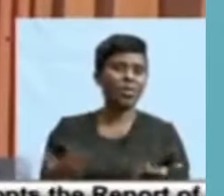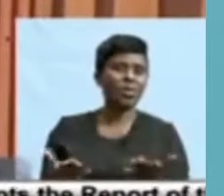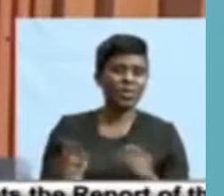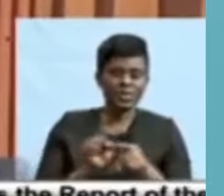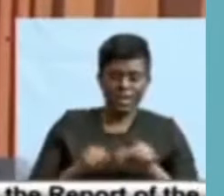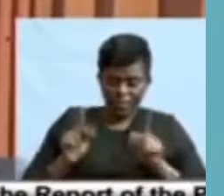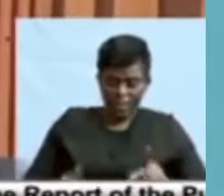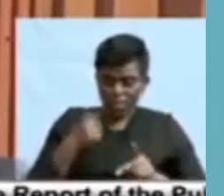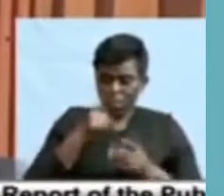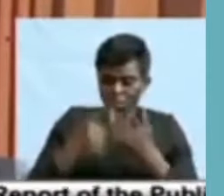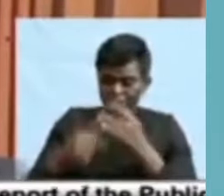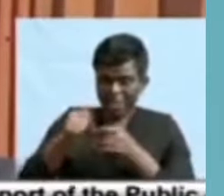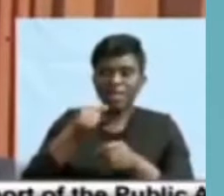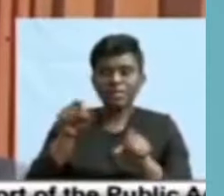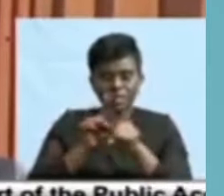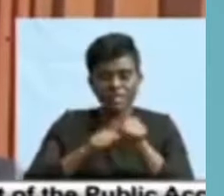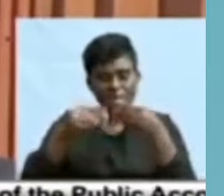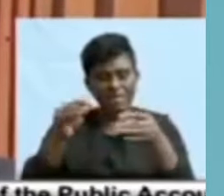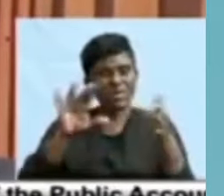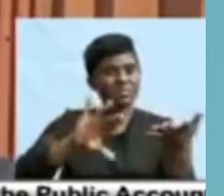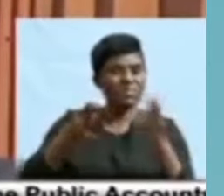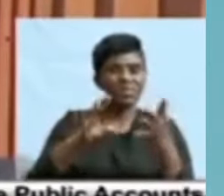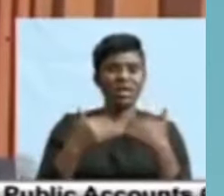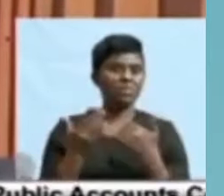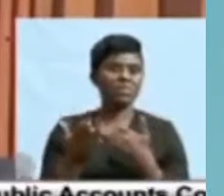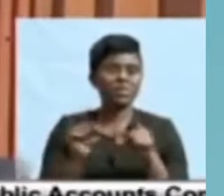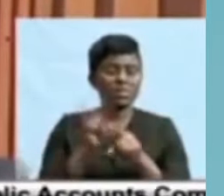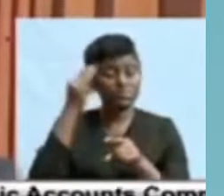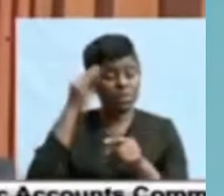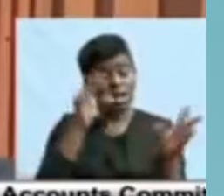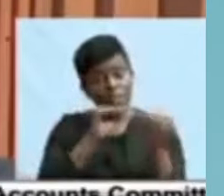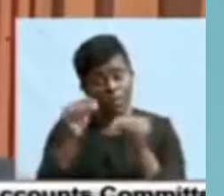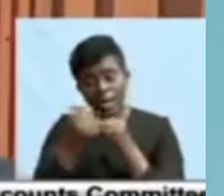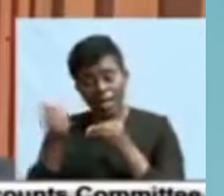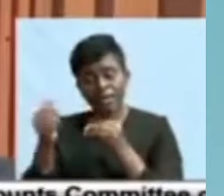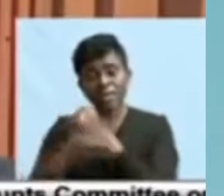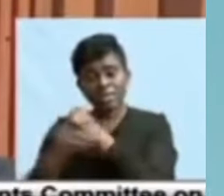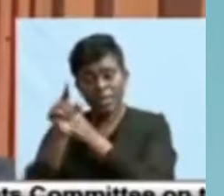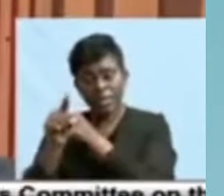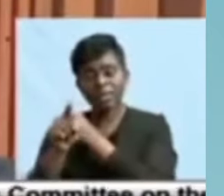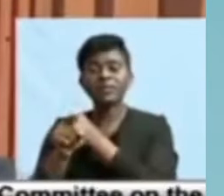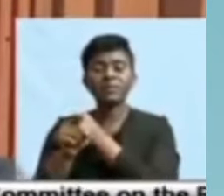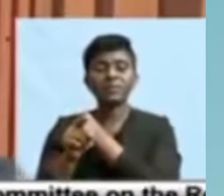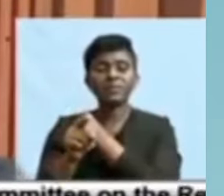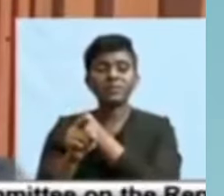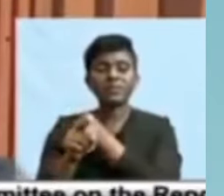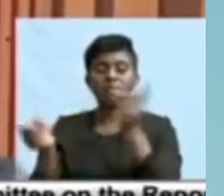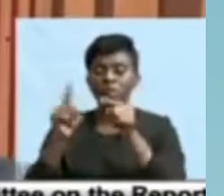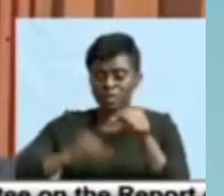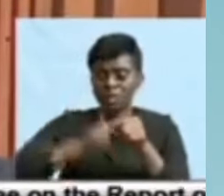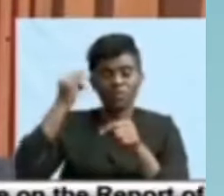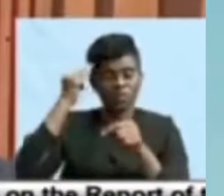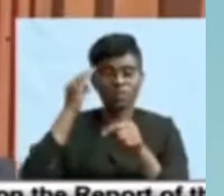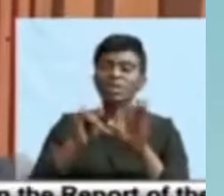and the person who causes that is given a benefit of doubt, taken to another sensitive department, when we know